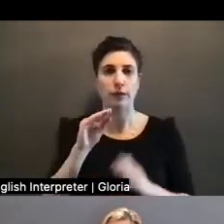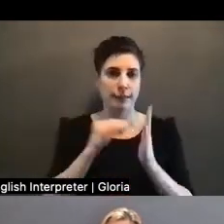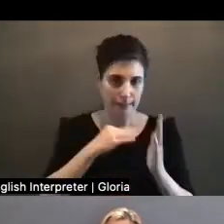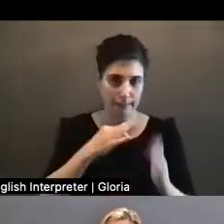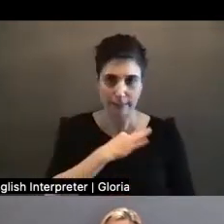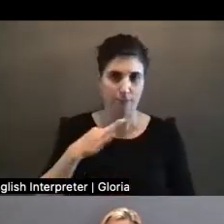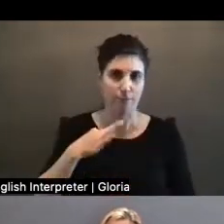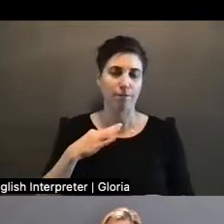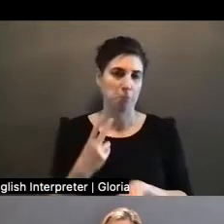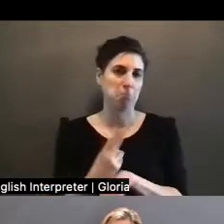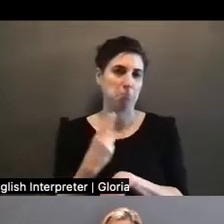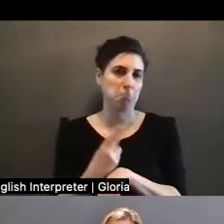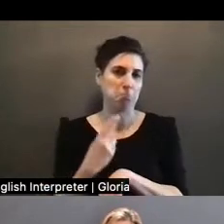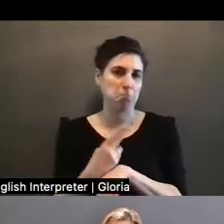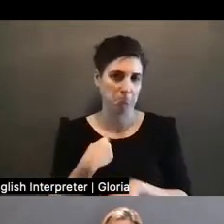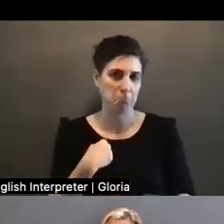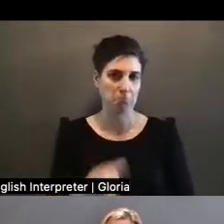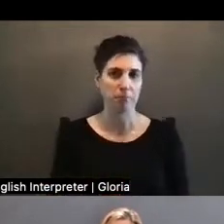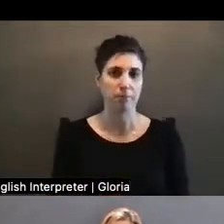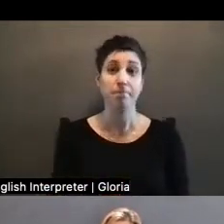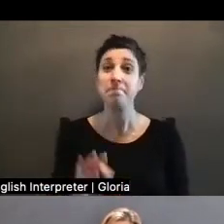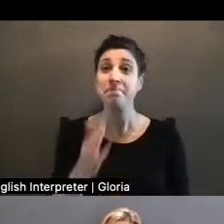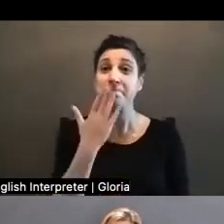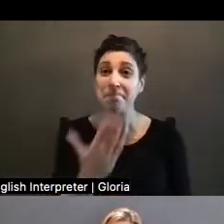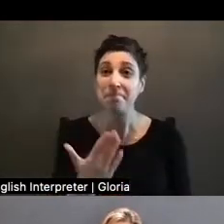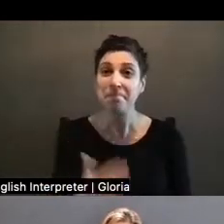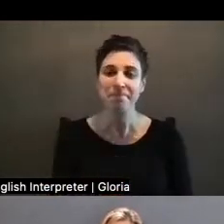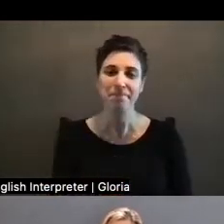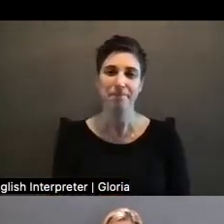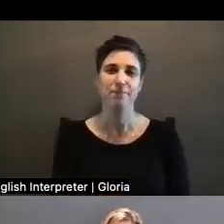tool. Thank you.